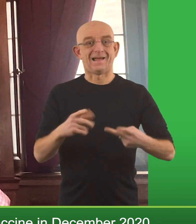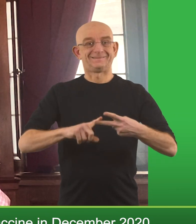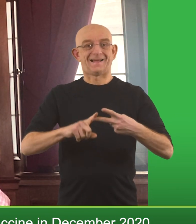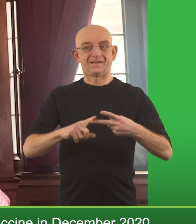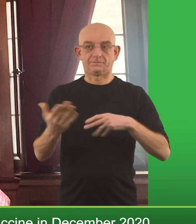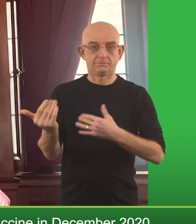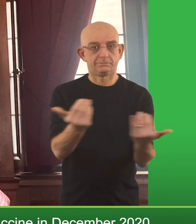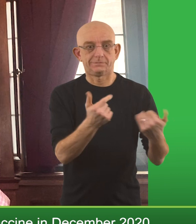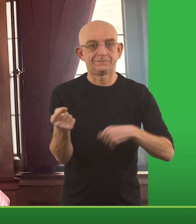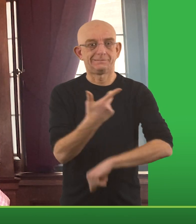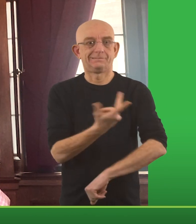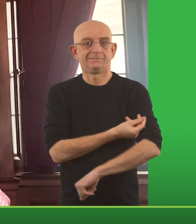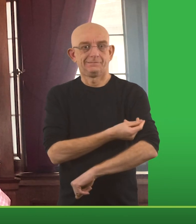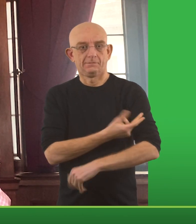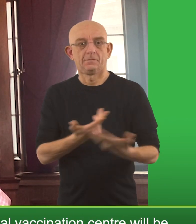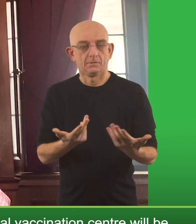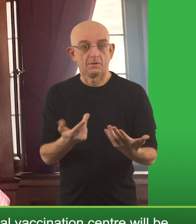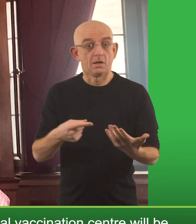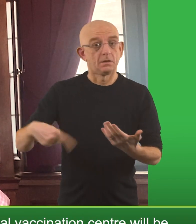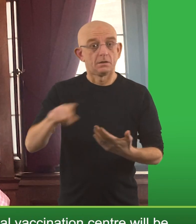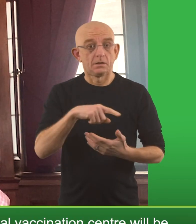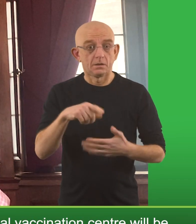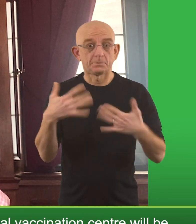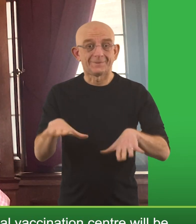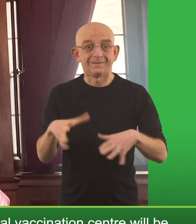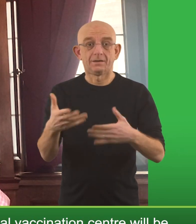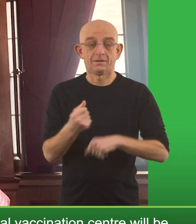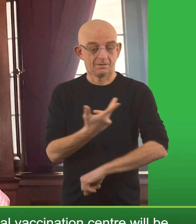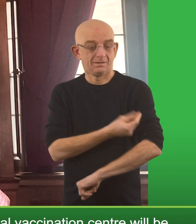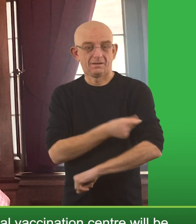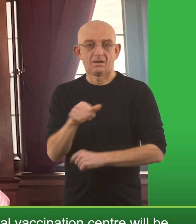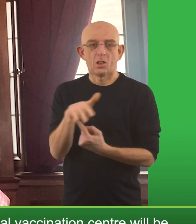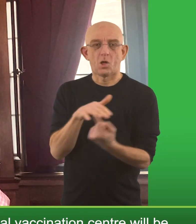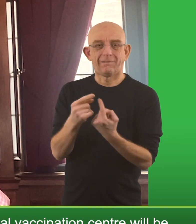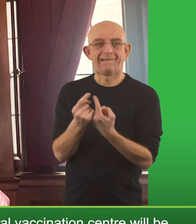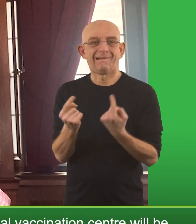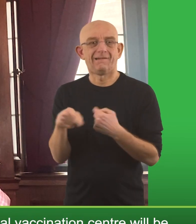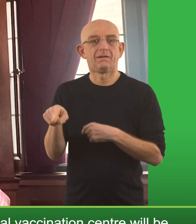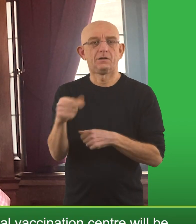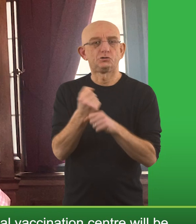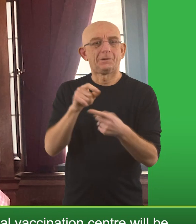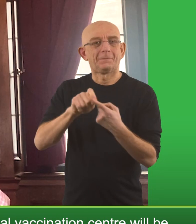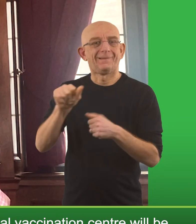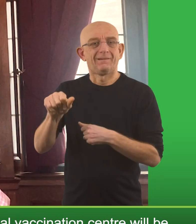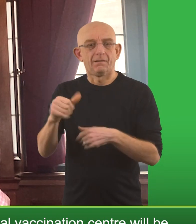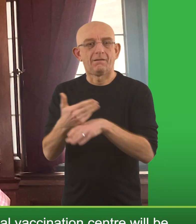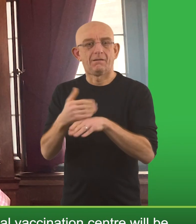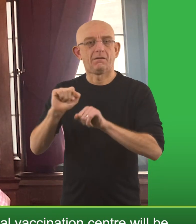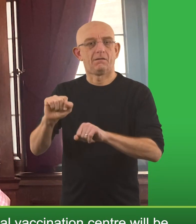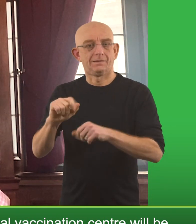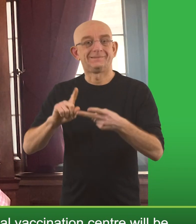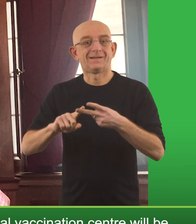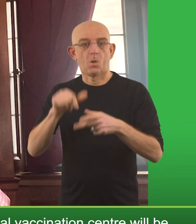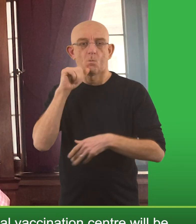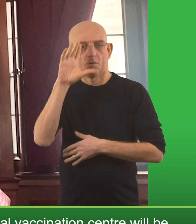being invited for their second jab. People who received their vaccine at a local vaccination centre will be contacted by their GP practice